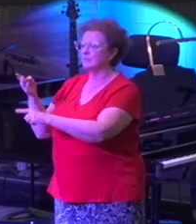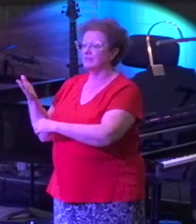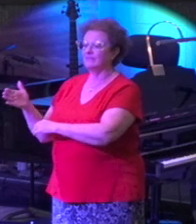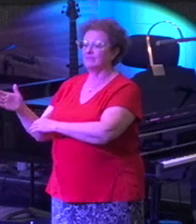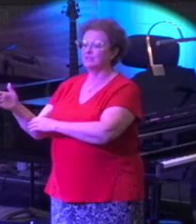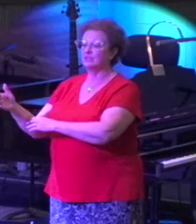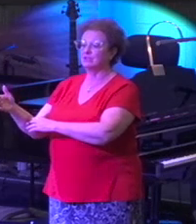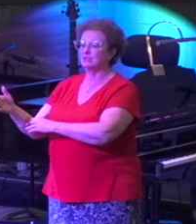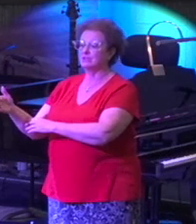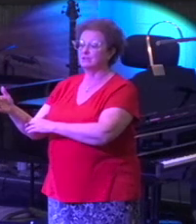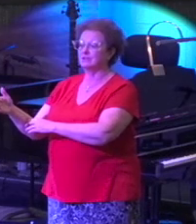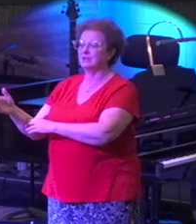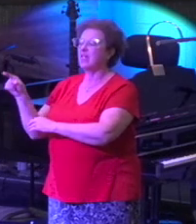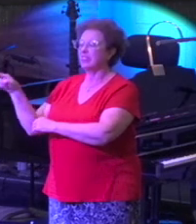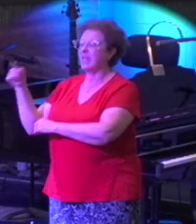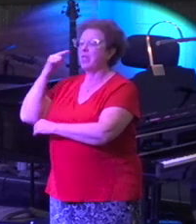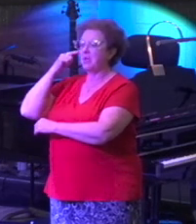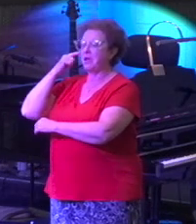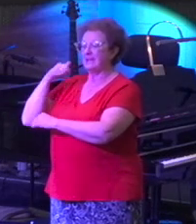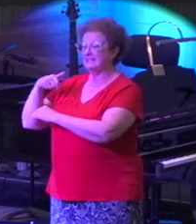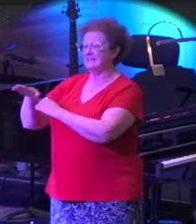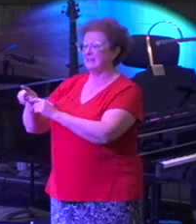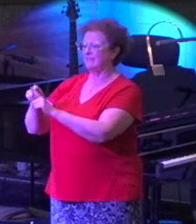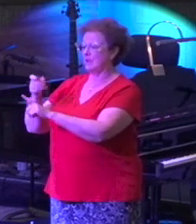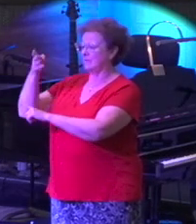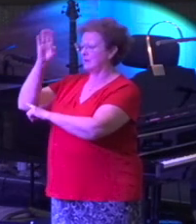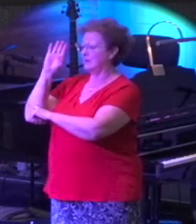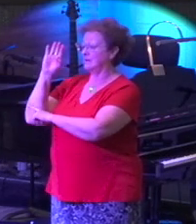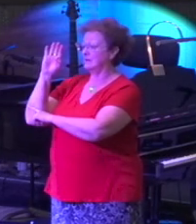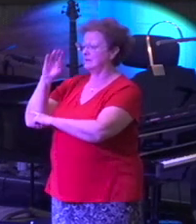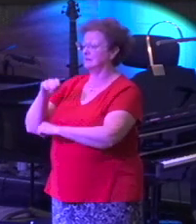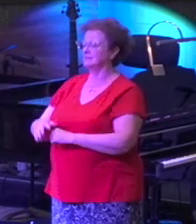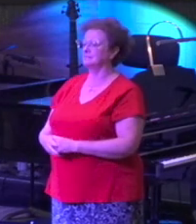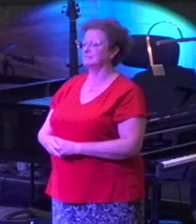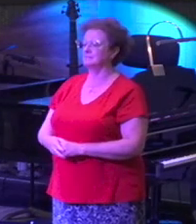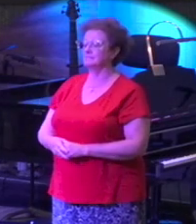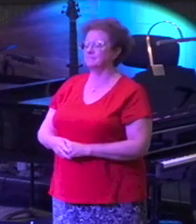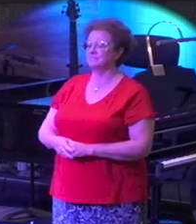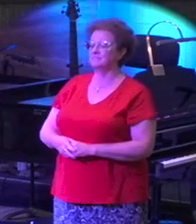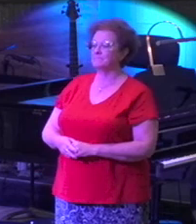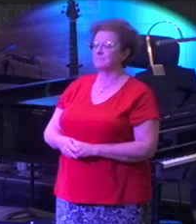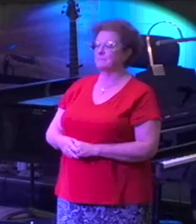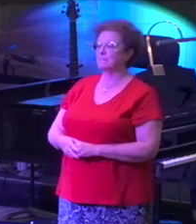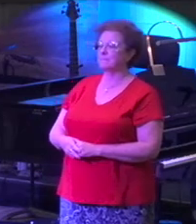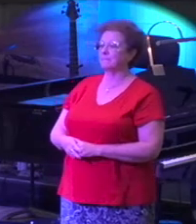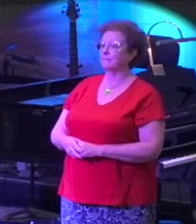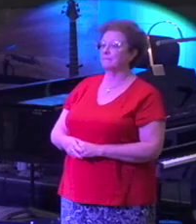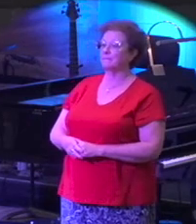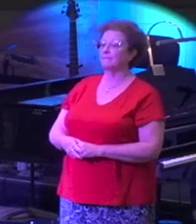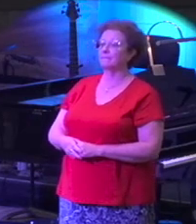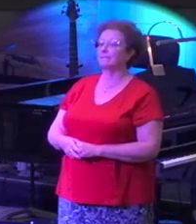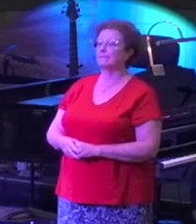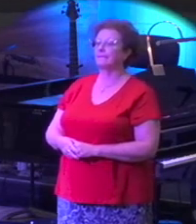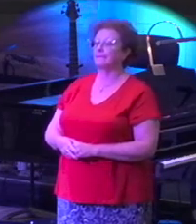man sent by a God, just not the God that they were thinking about. Here's a picture of the God